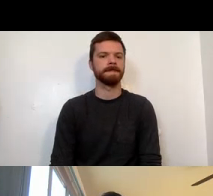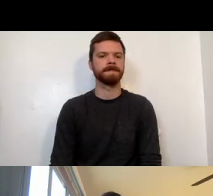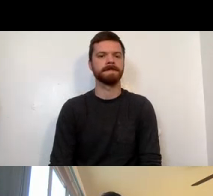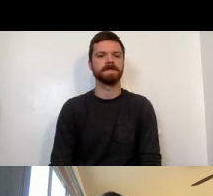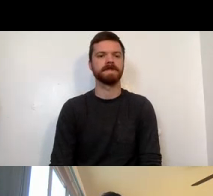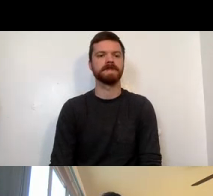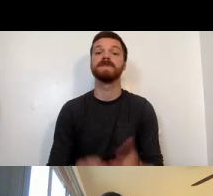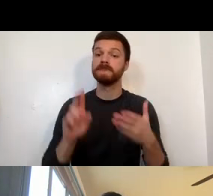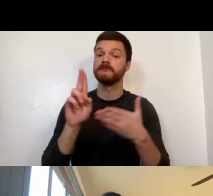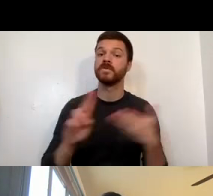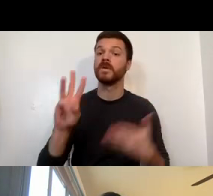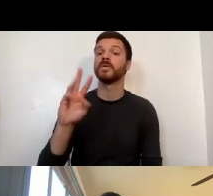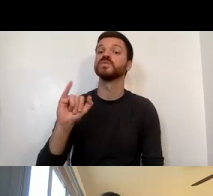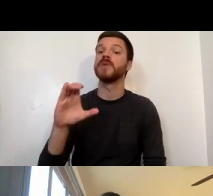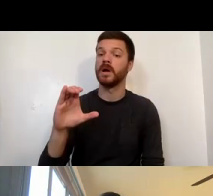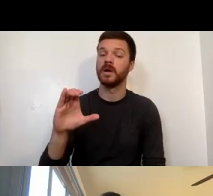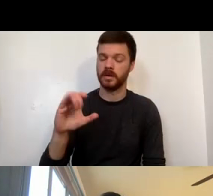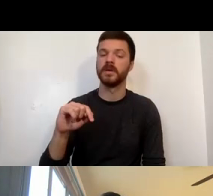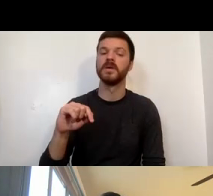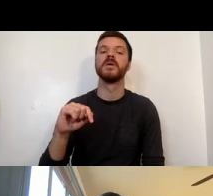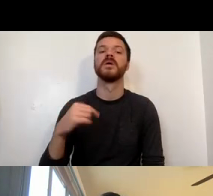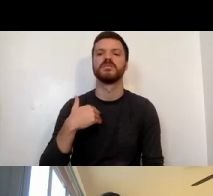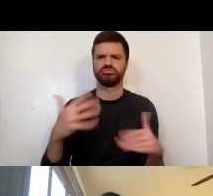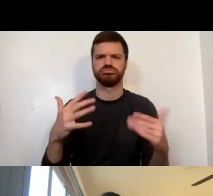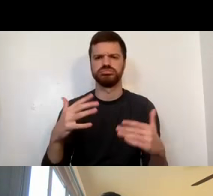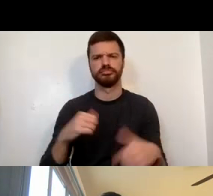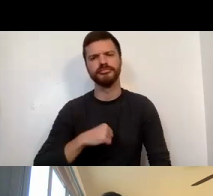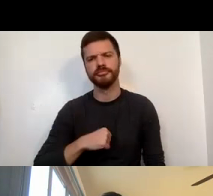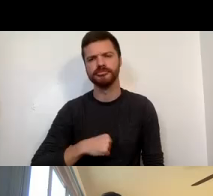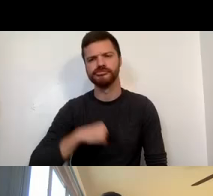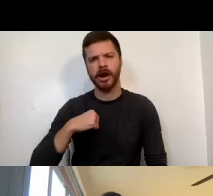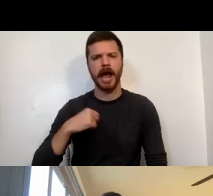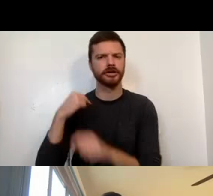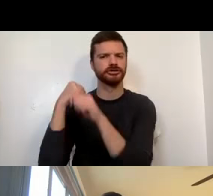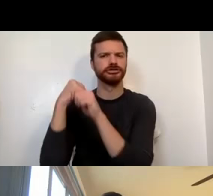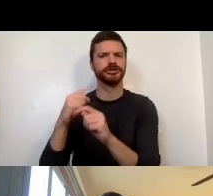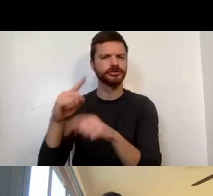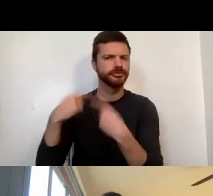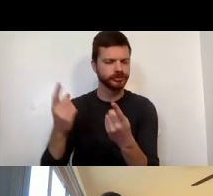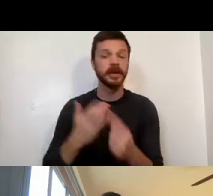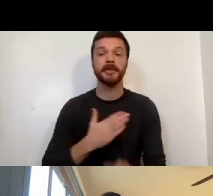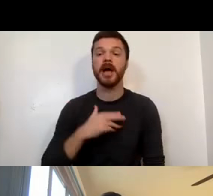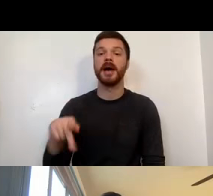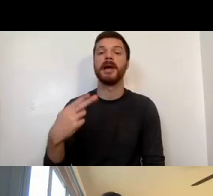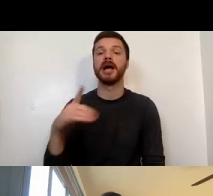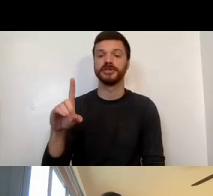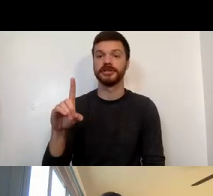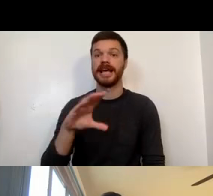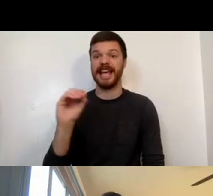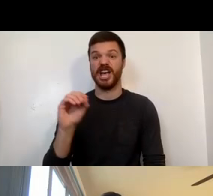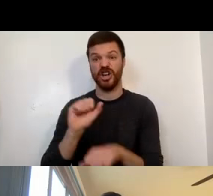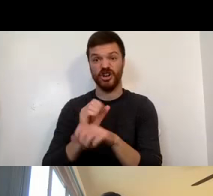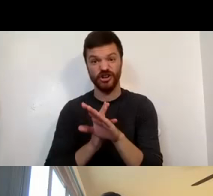The University of Wisconsin has quite a proud tradition in this area. My PhD advisor and career mentor,